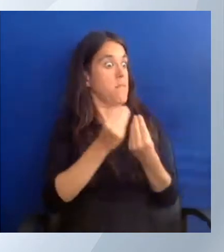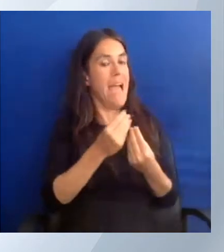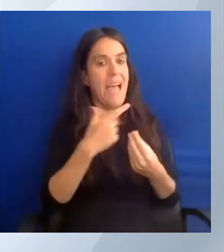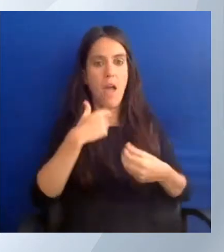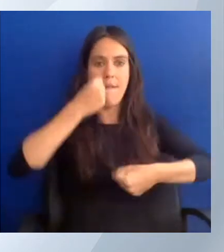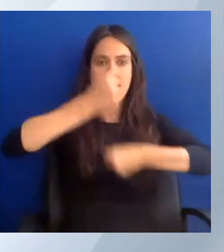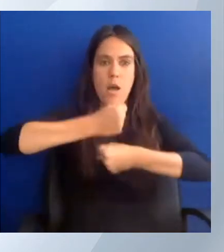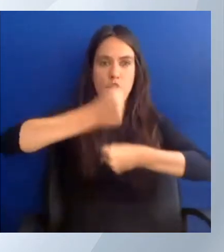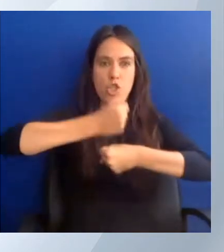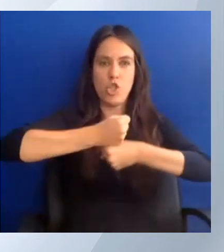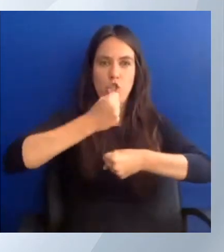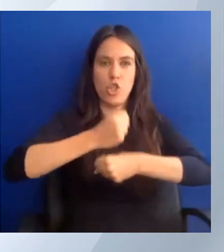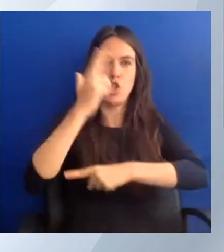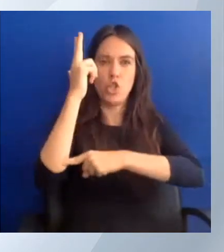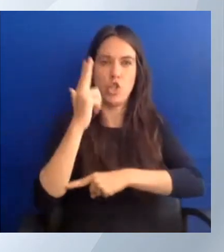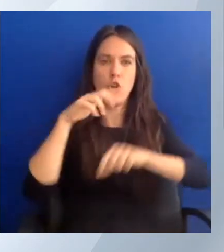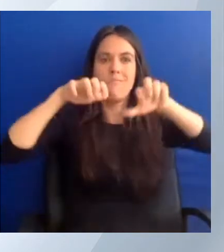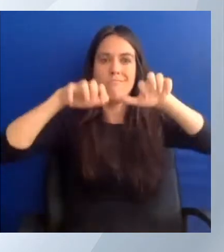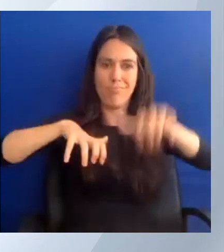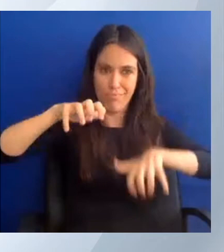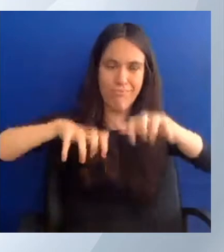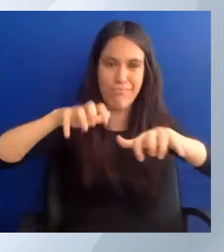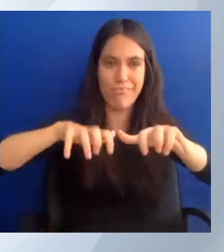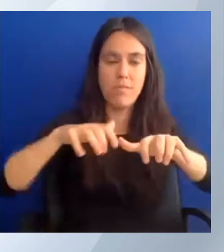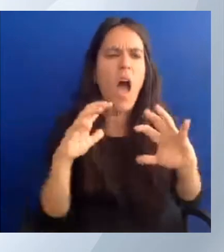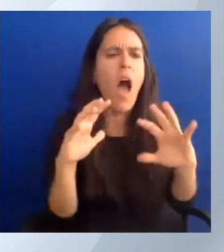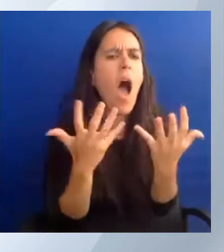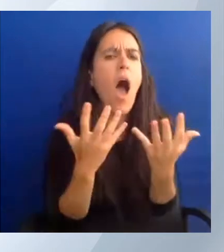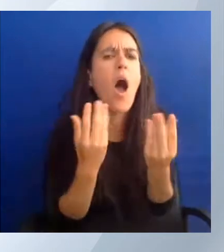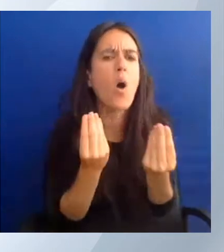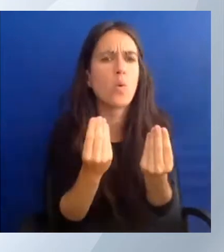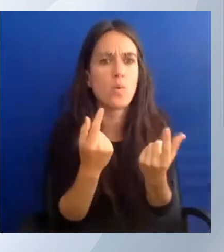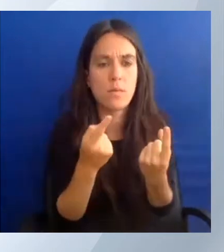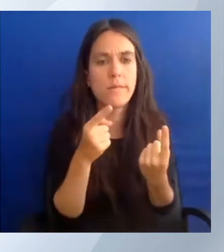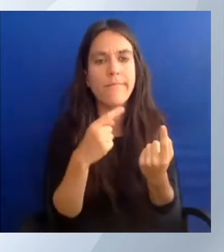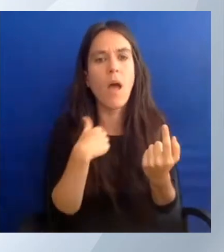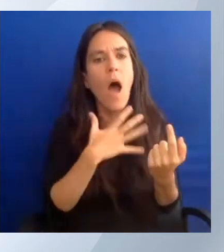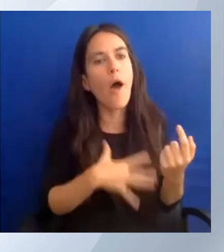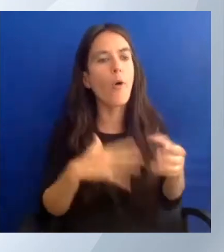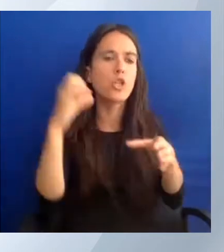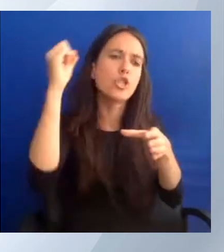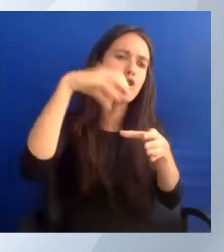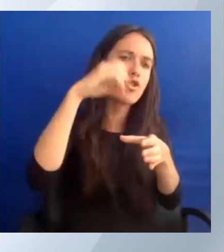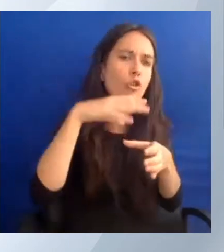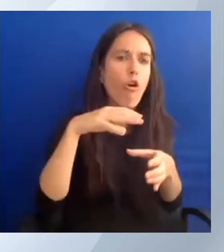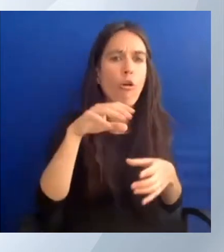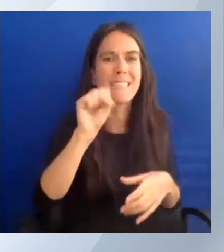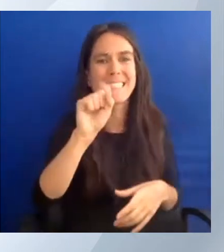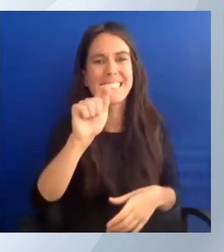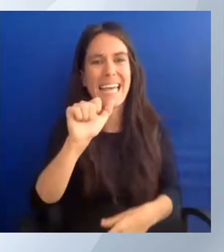functionality via by my Dapr sidecar. How I will do it? Let's suppose I want to store something in the state store.